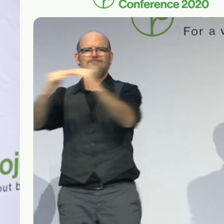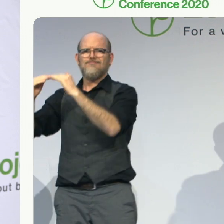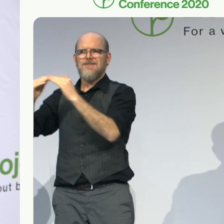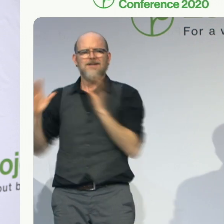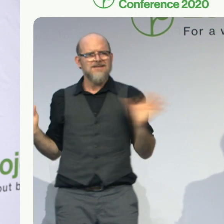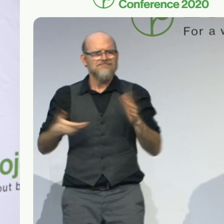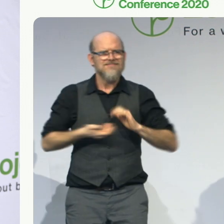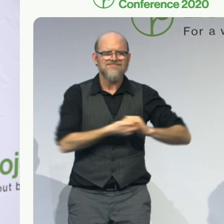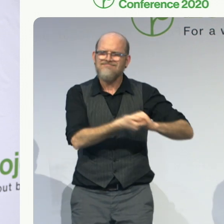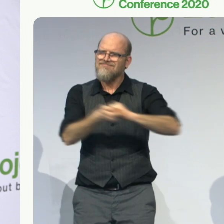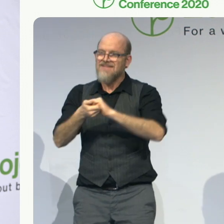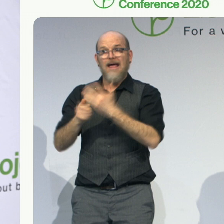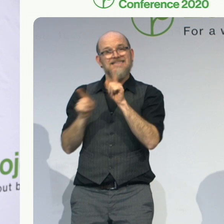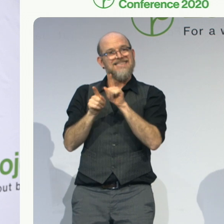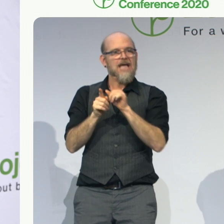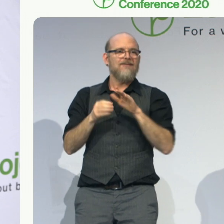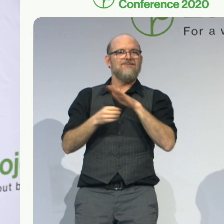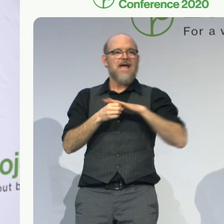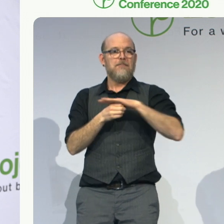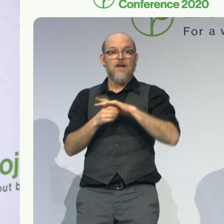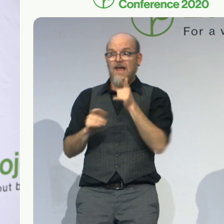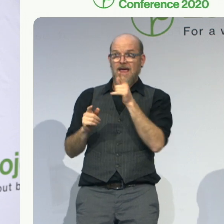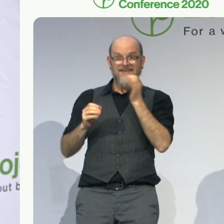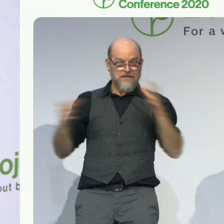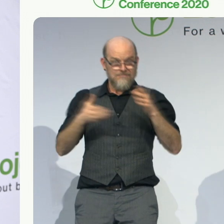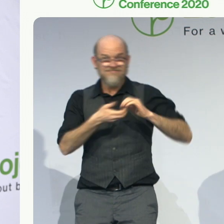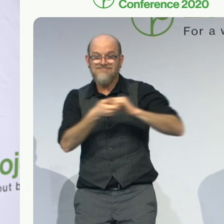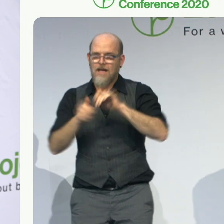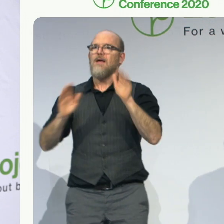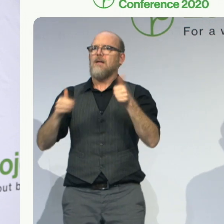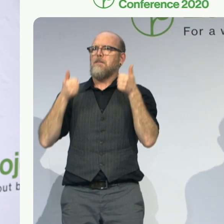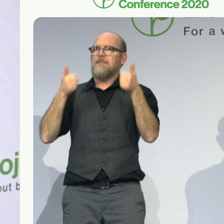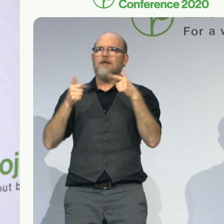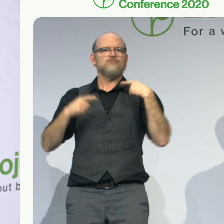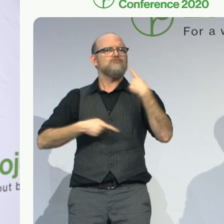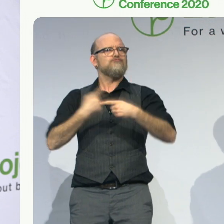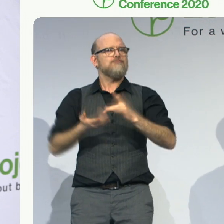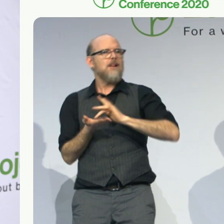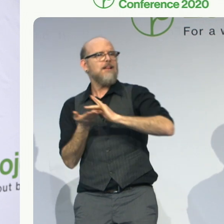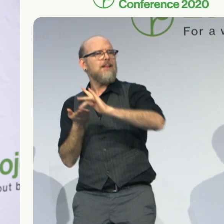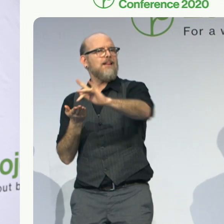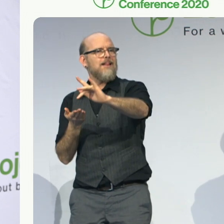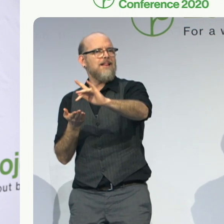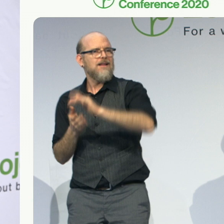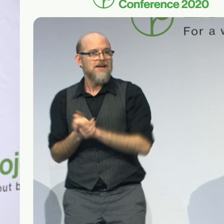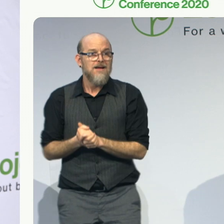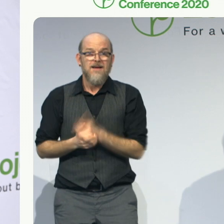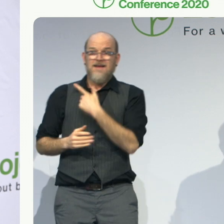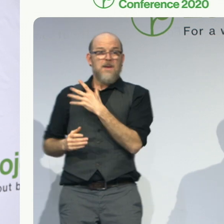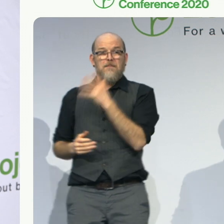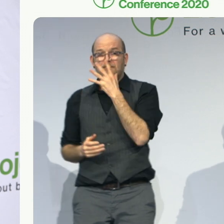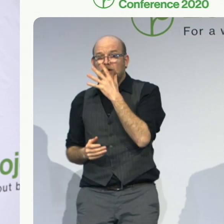their best for me. I thank the Lord for all that He has given, my parents and the entire network